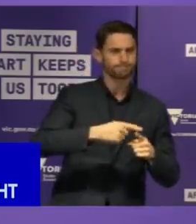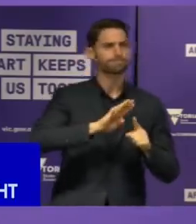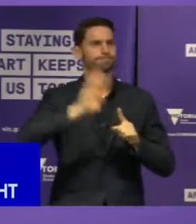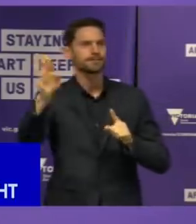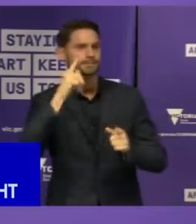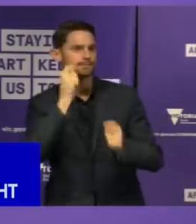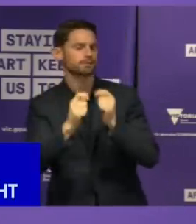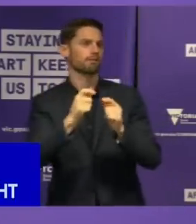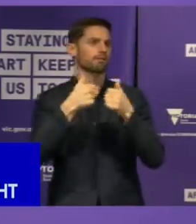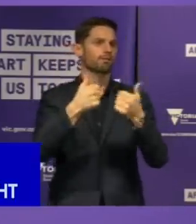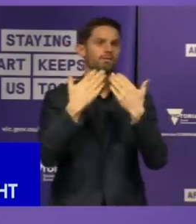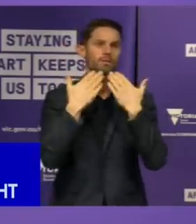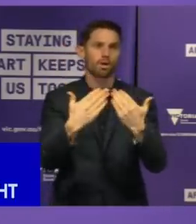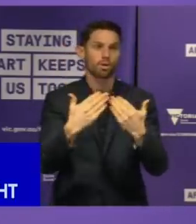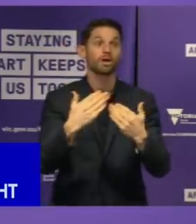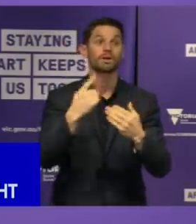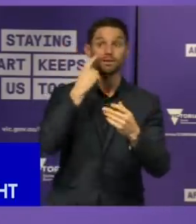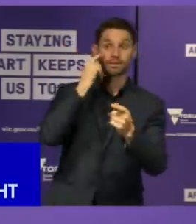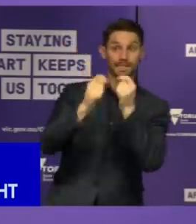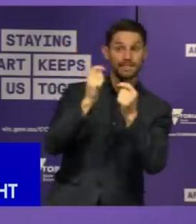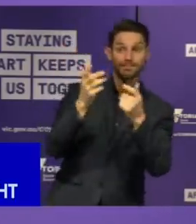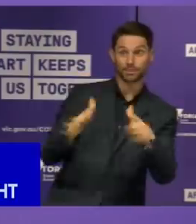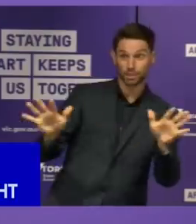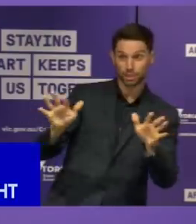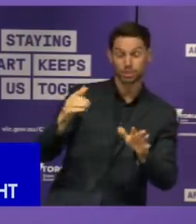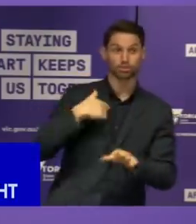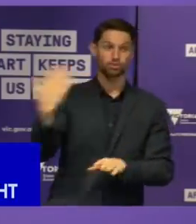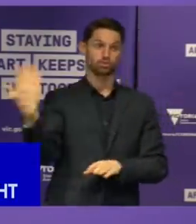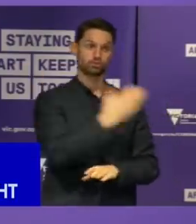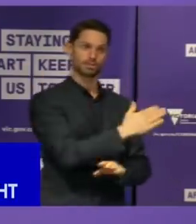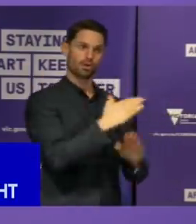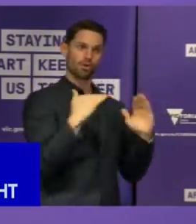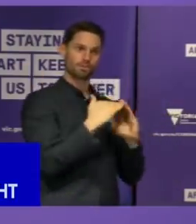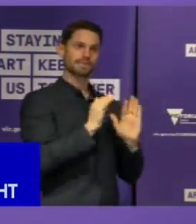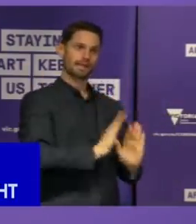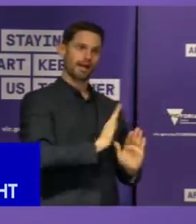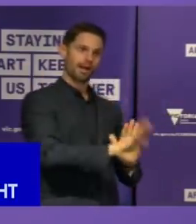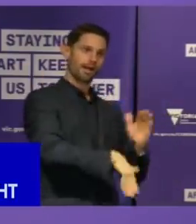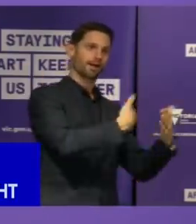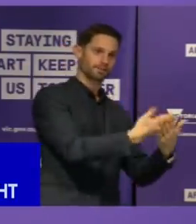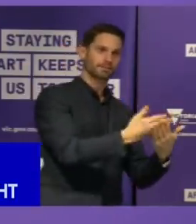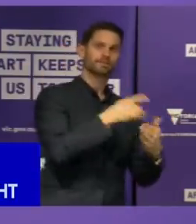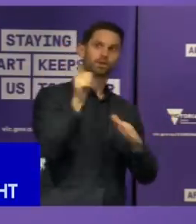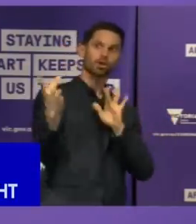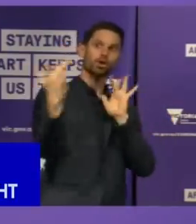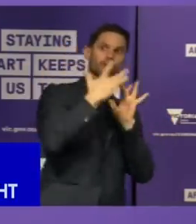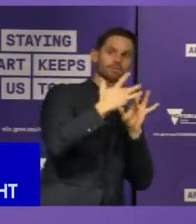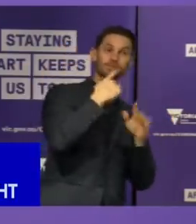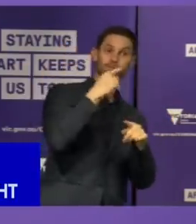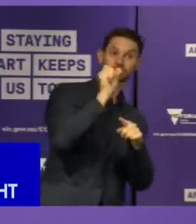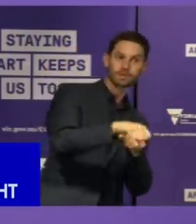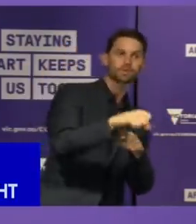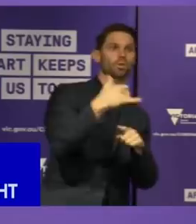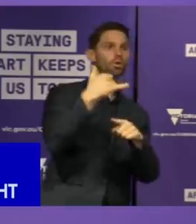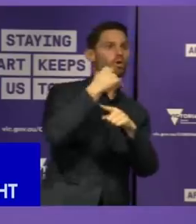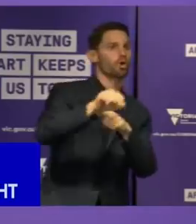while they wait for their result. We're pushing as hard as we can. We're using additional laboratory capacity from around the country, from the private sector as well,